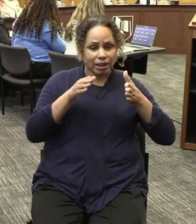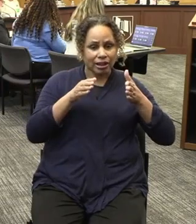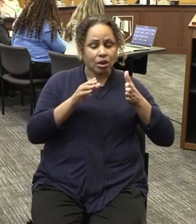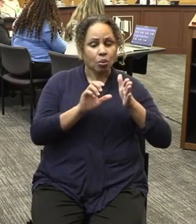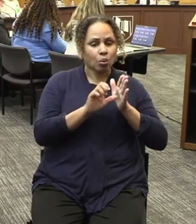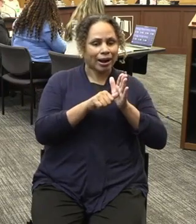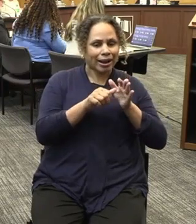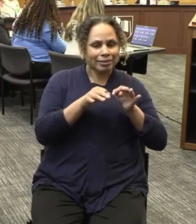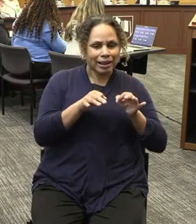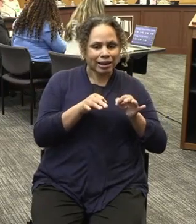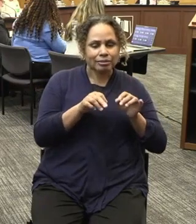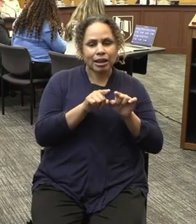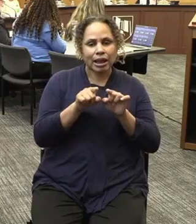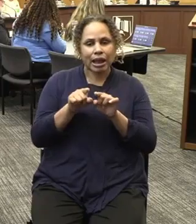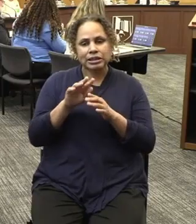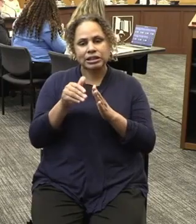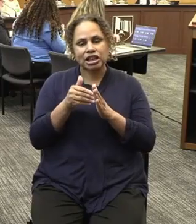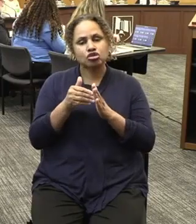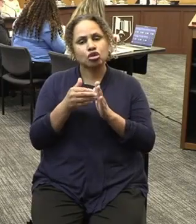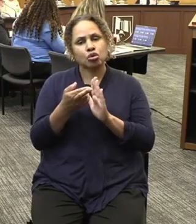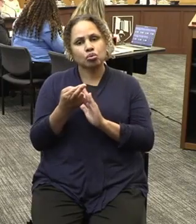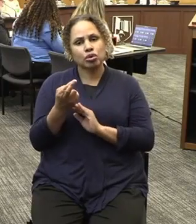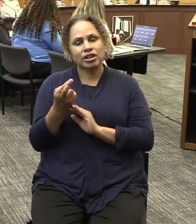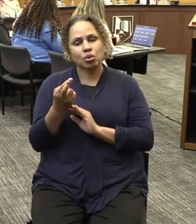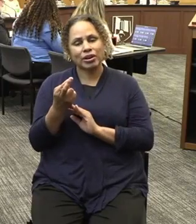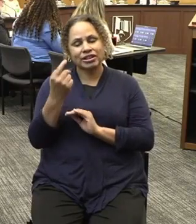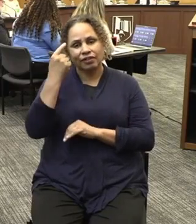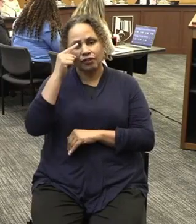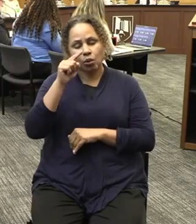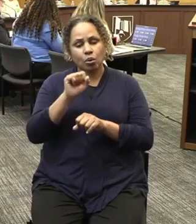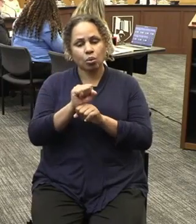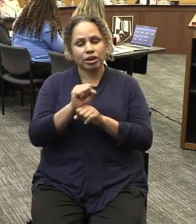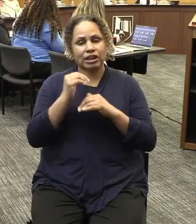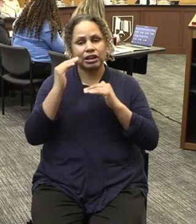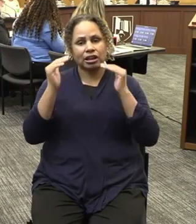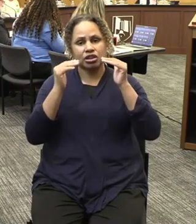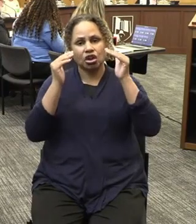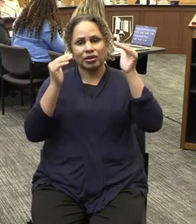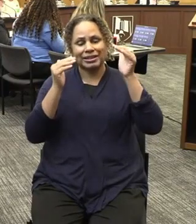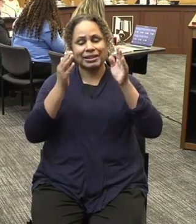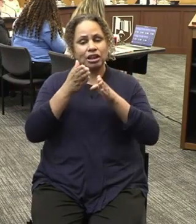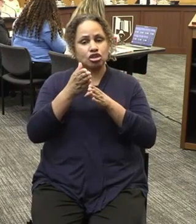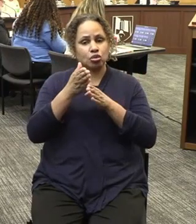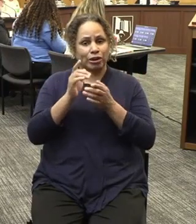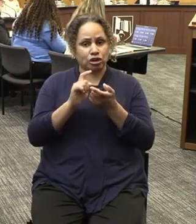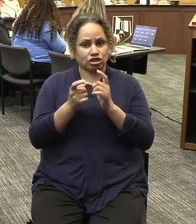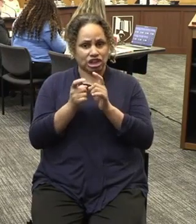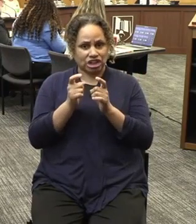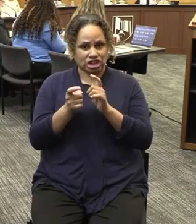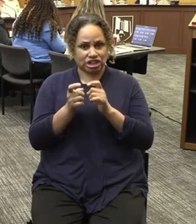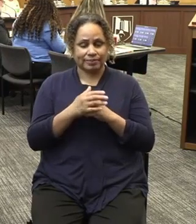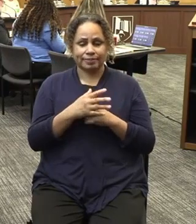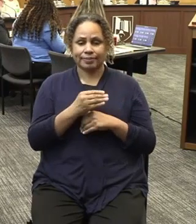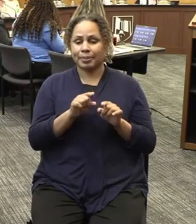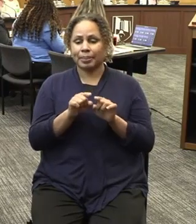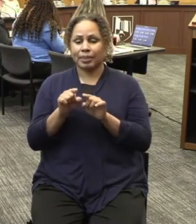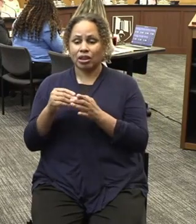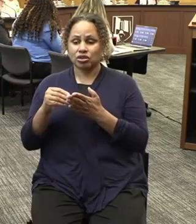as essential resources for working adults and career changes. And I also have a picture of the